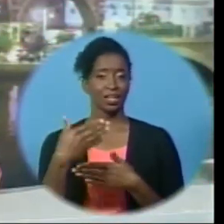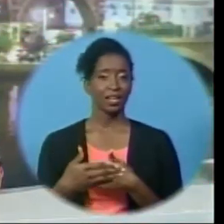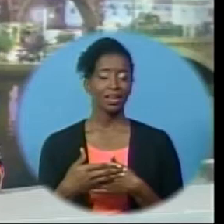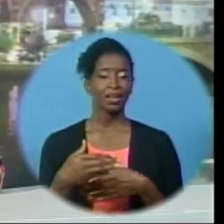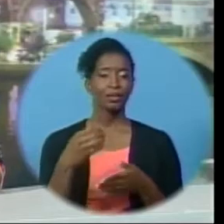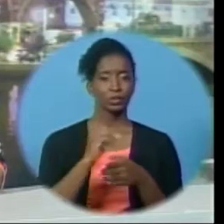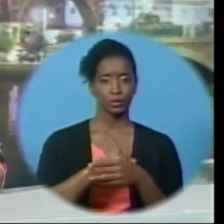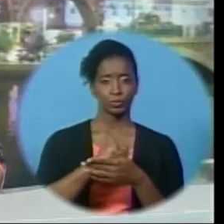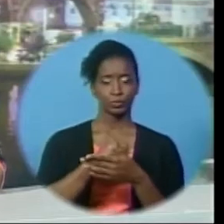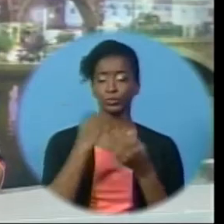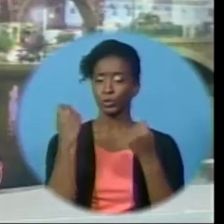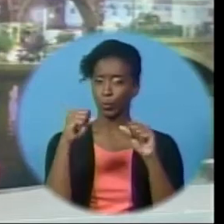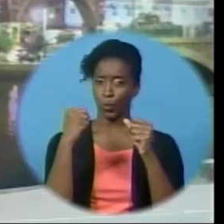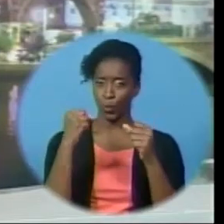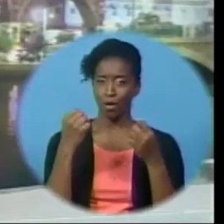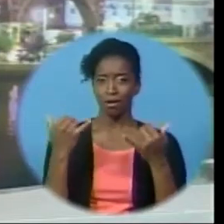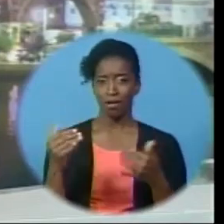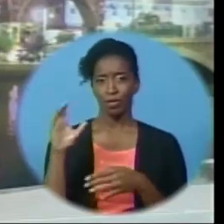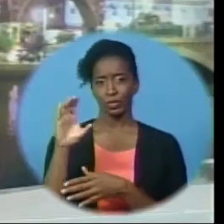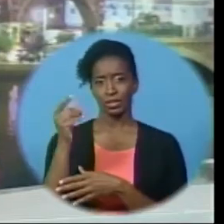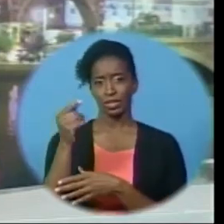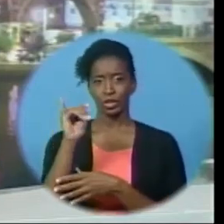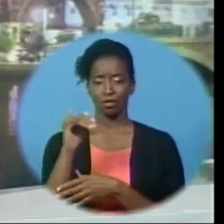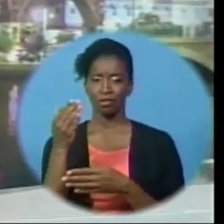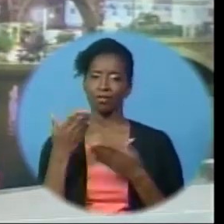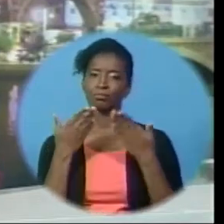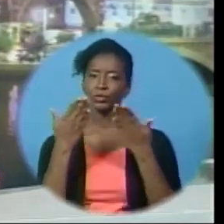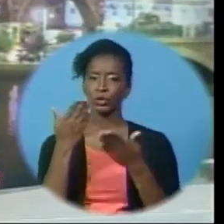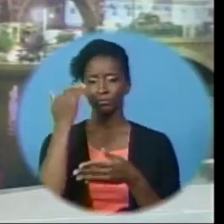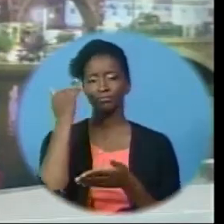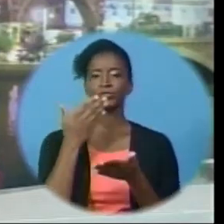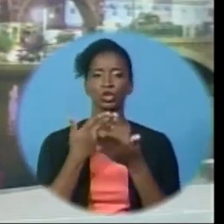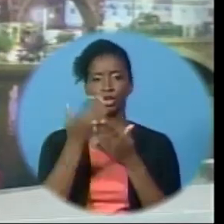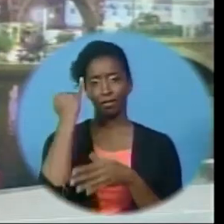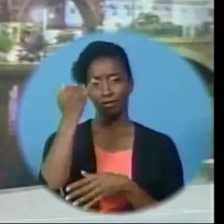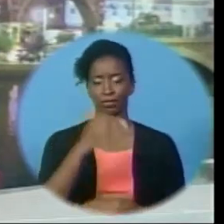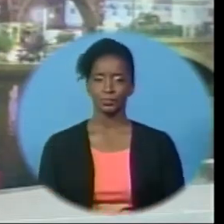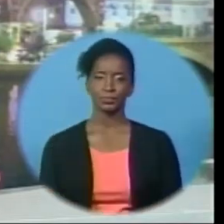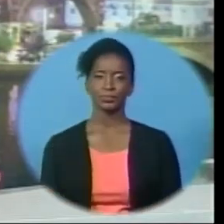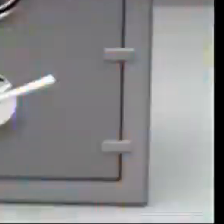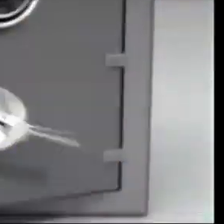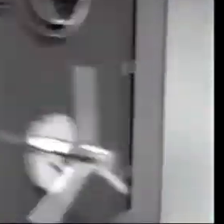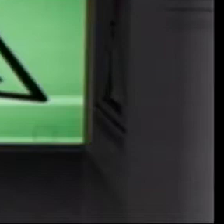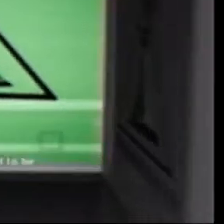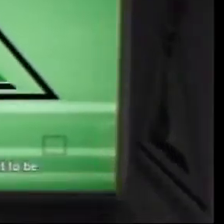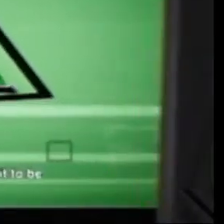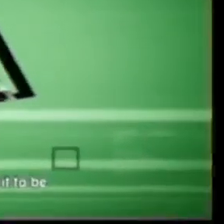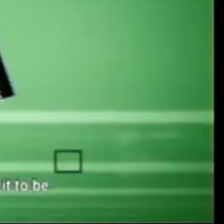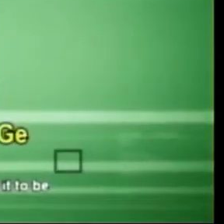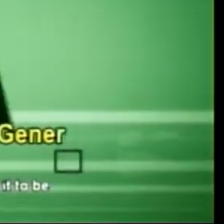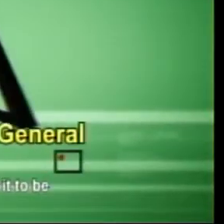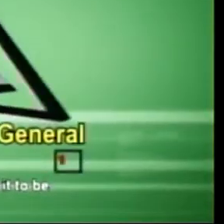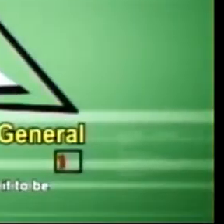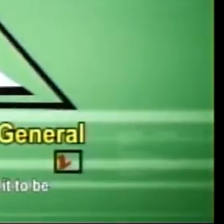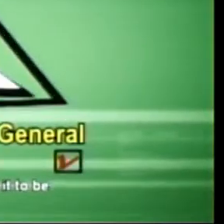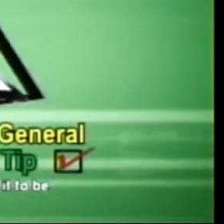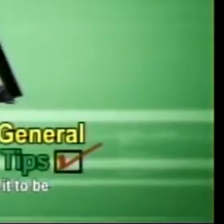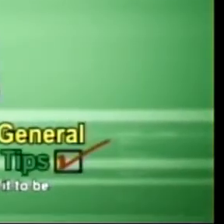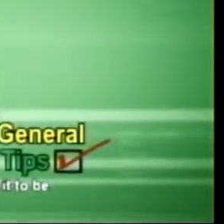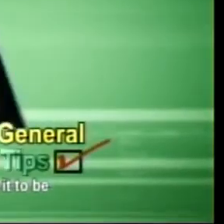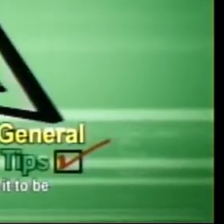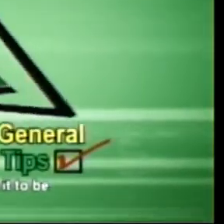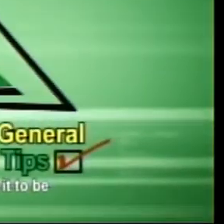ahead, but first, here is a tip from Cooperators General Insurance. This tip of the day is brought to you by Cooperators